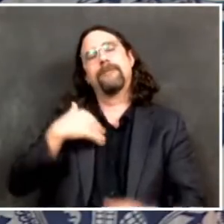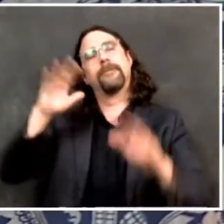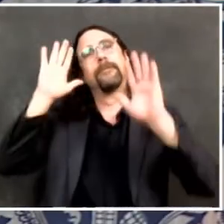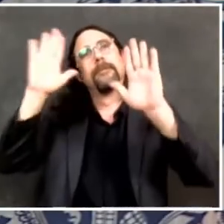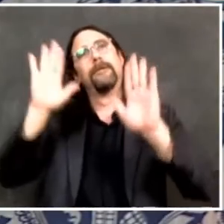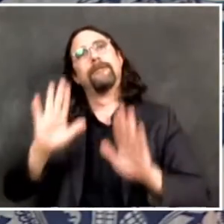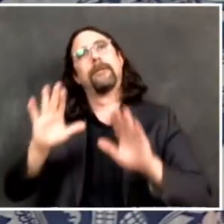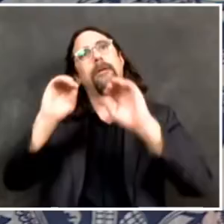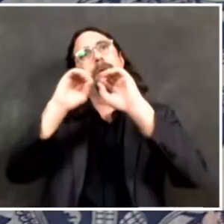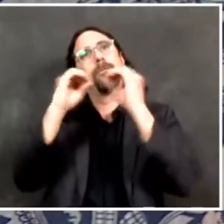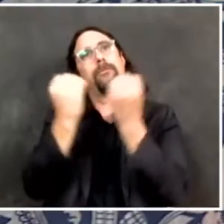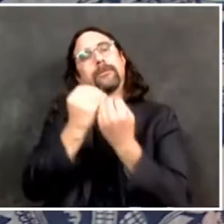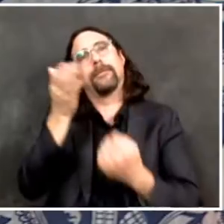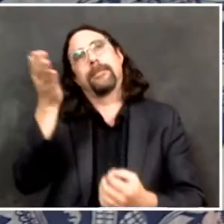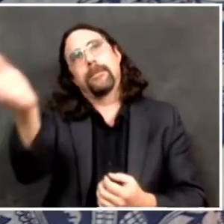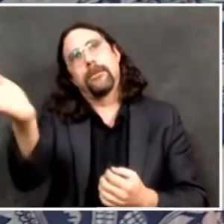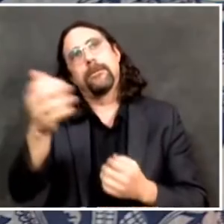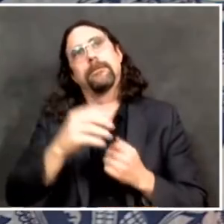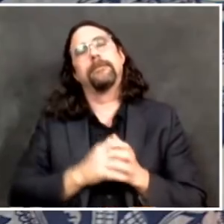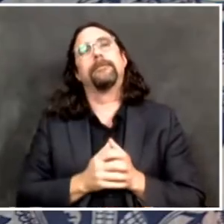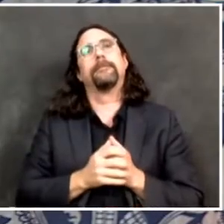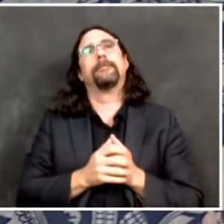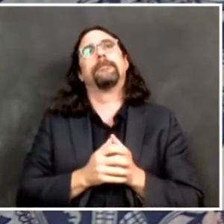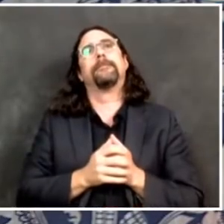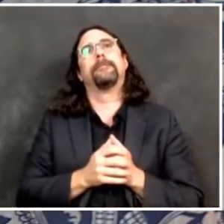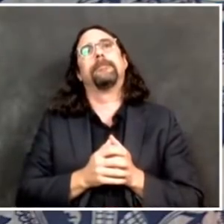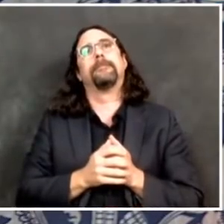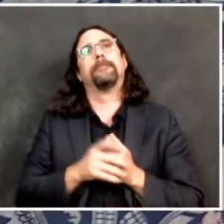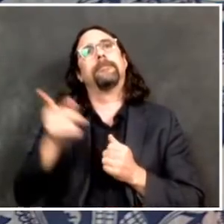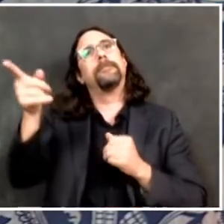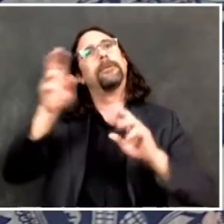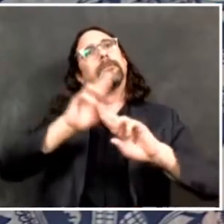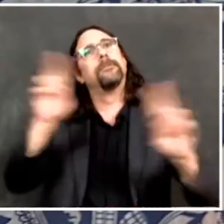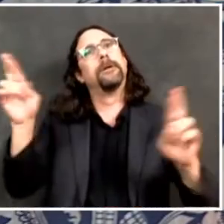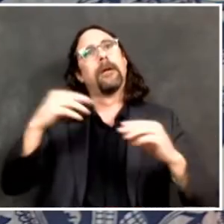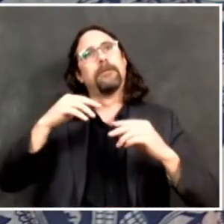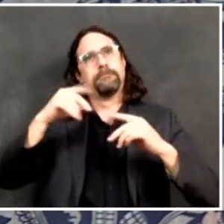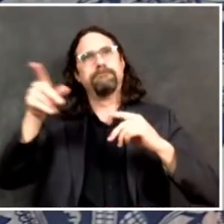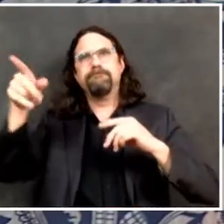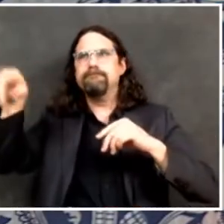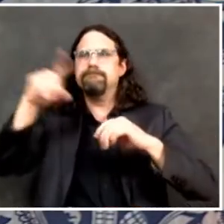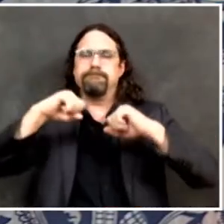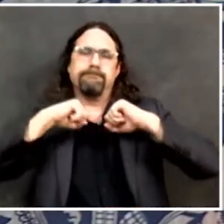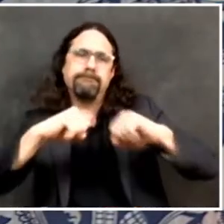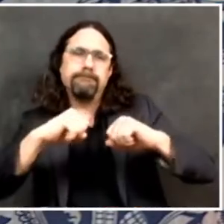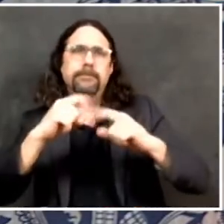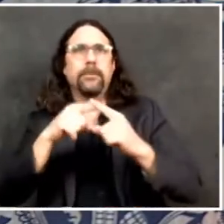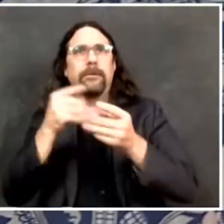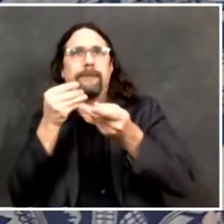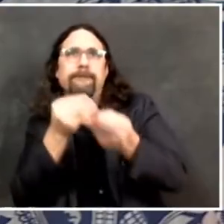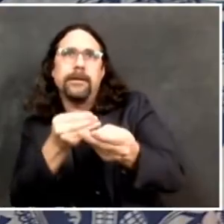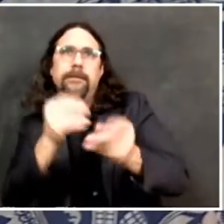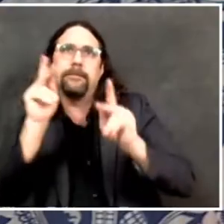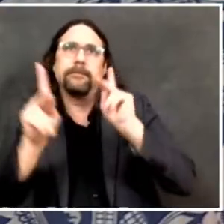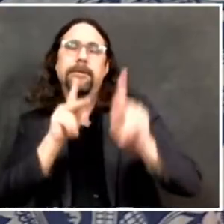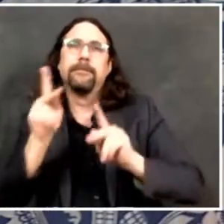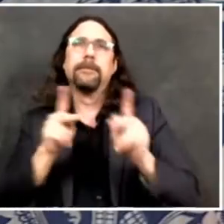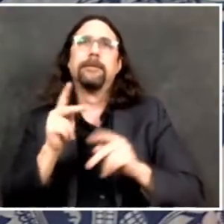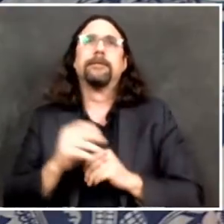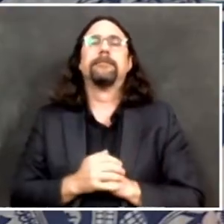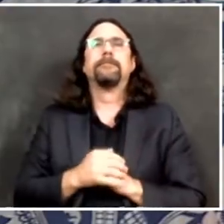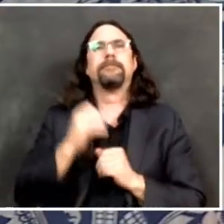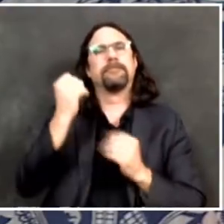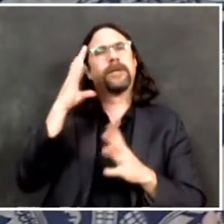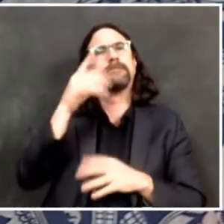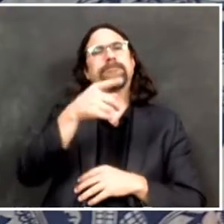on to feed the residents of their community who need help. Melanie told